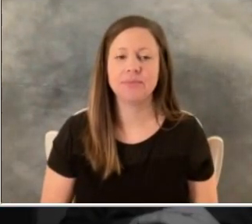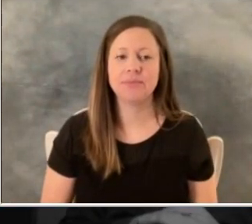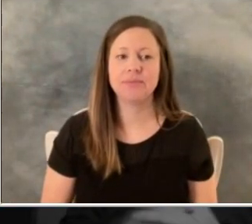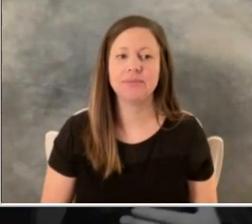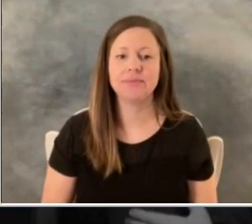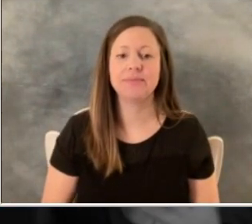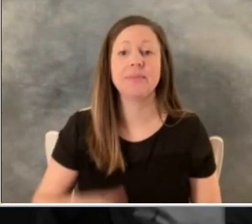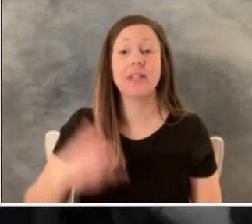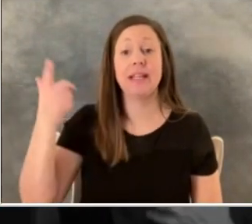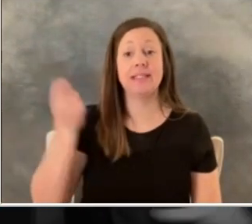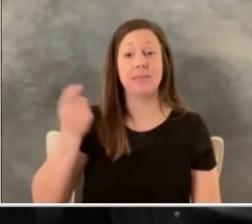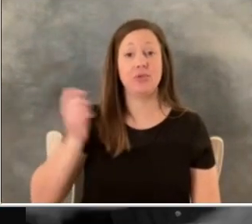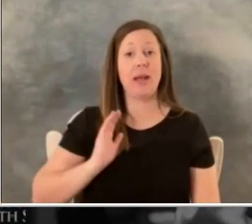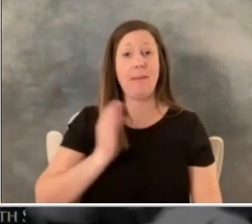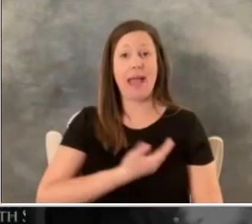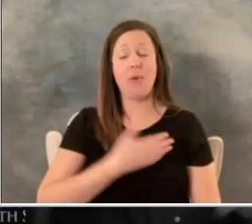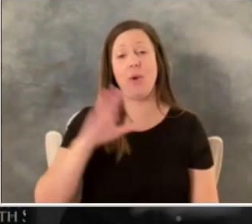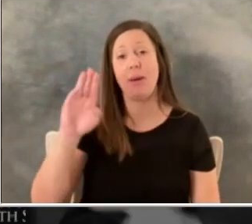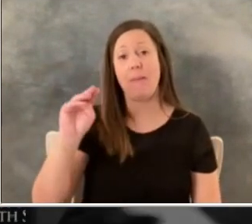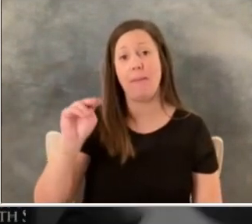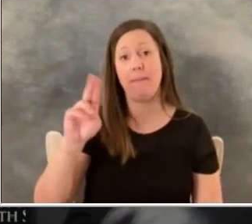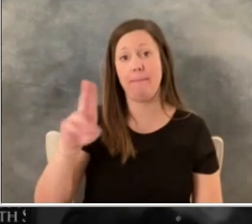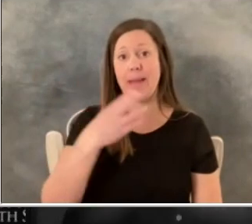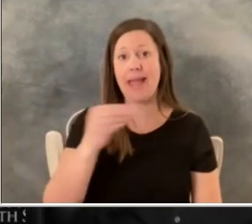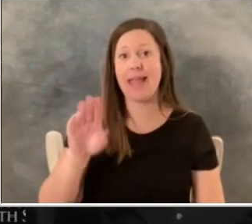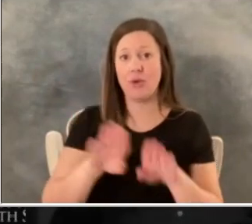Subscribe to our Morning Medical Update and Open